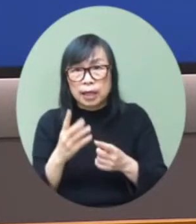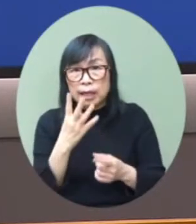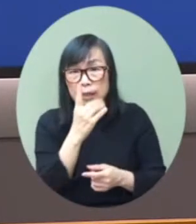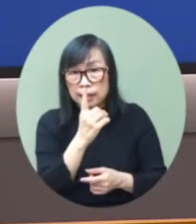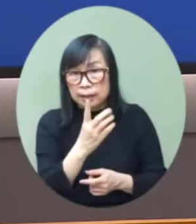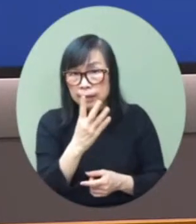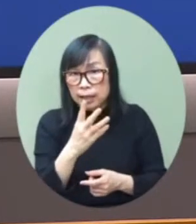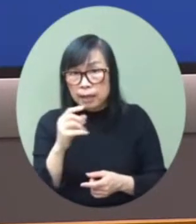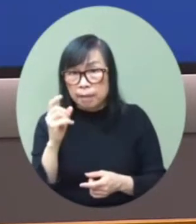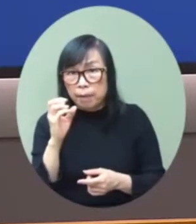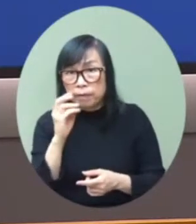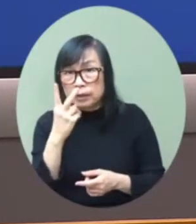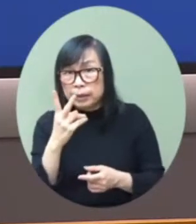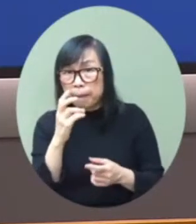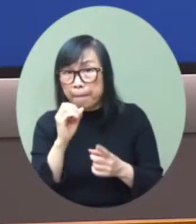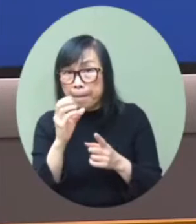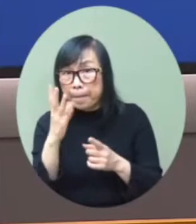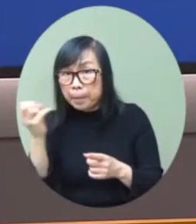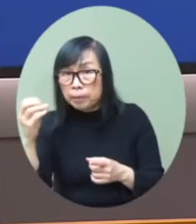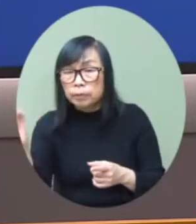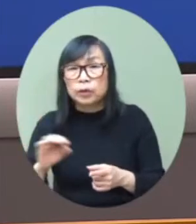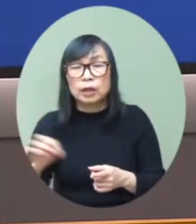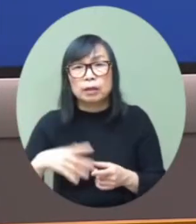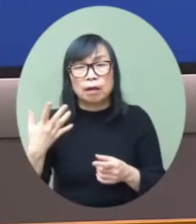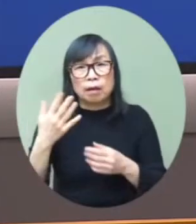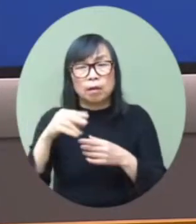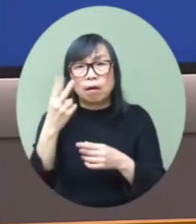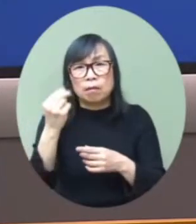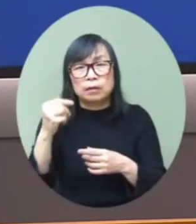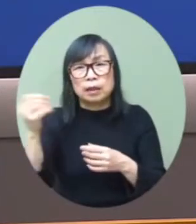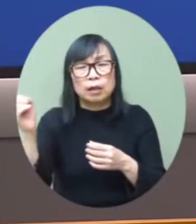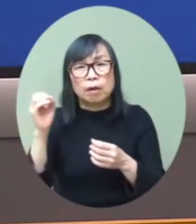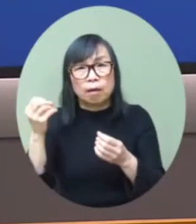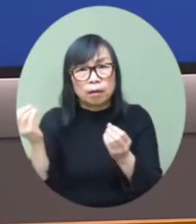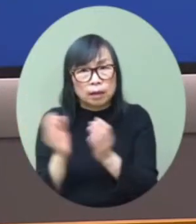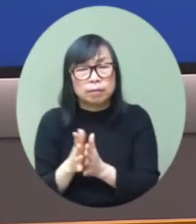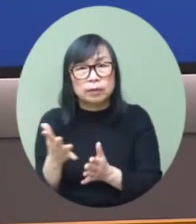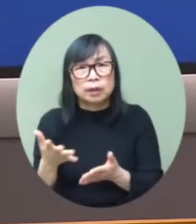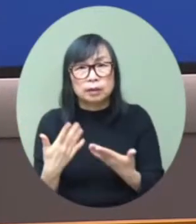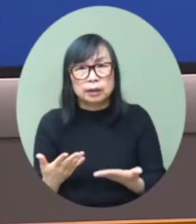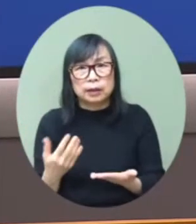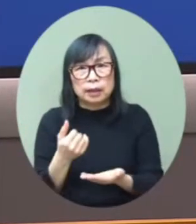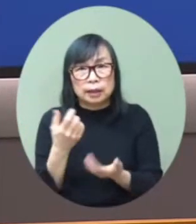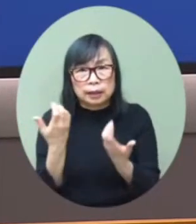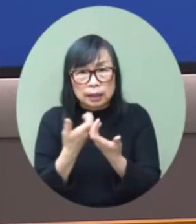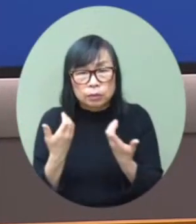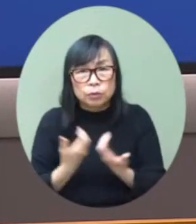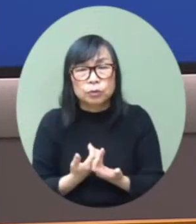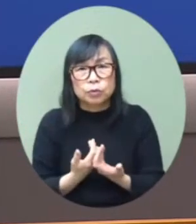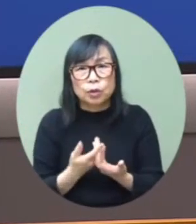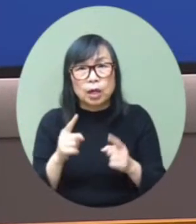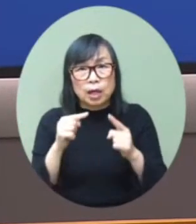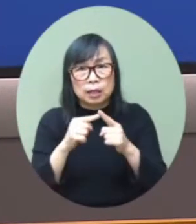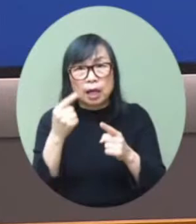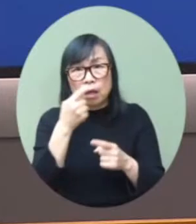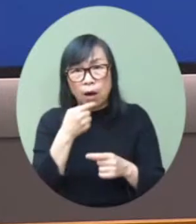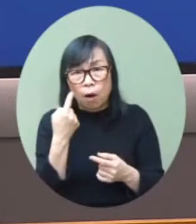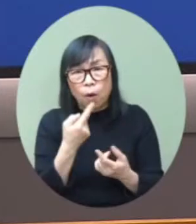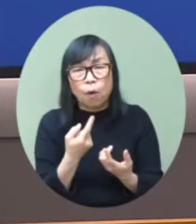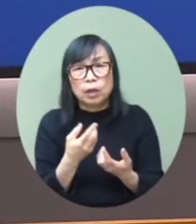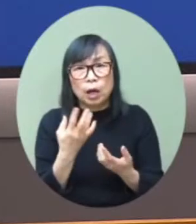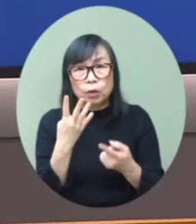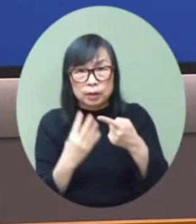that we have identified an additional 4 to 5%. Actually, 20% of the people have already been